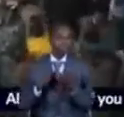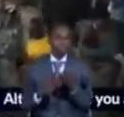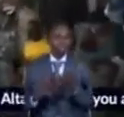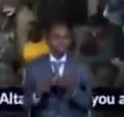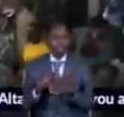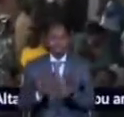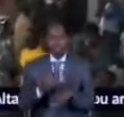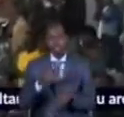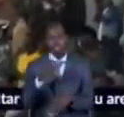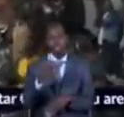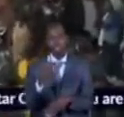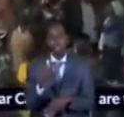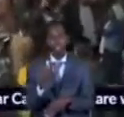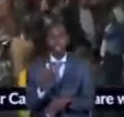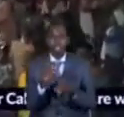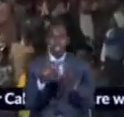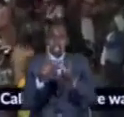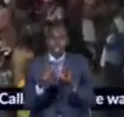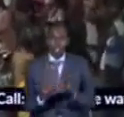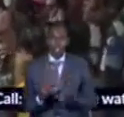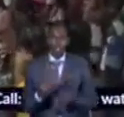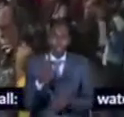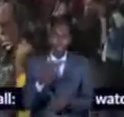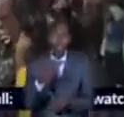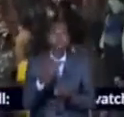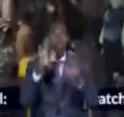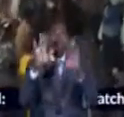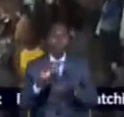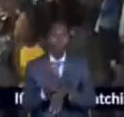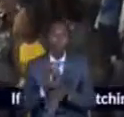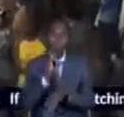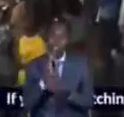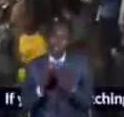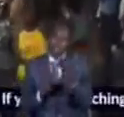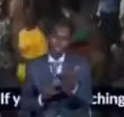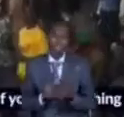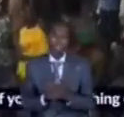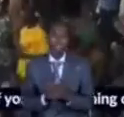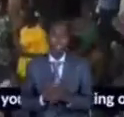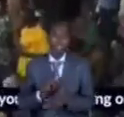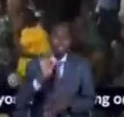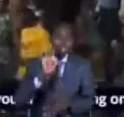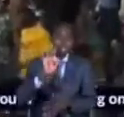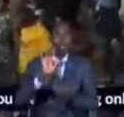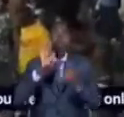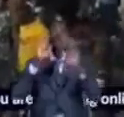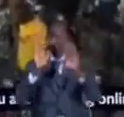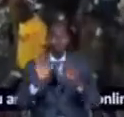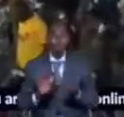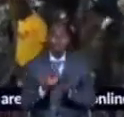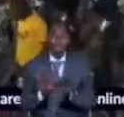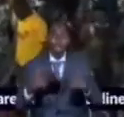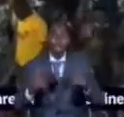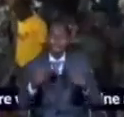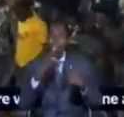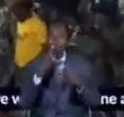Check up. Don't sit down. The miracle is there already. Your miracle has been